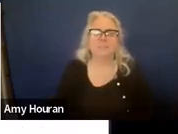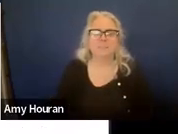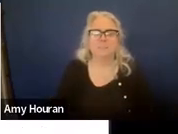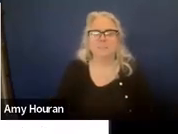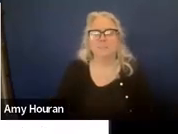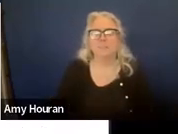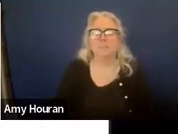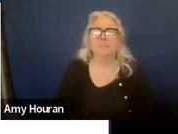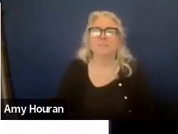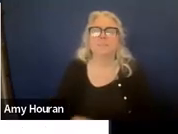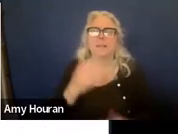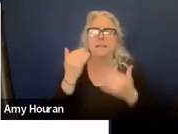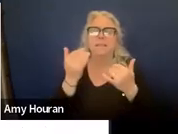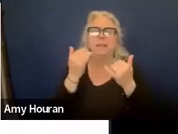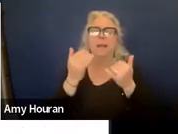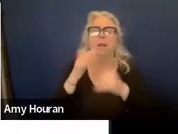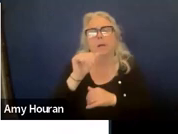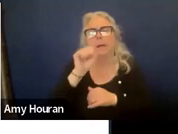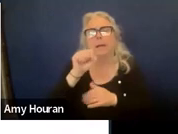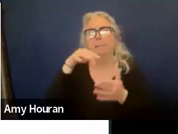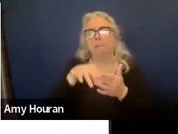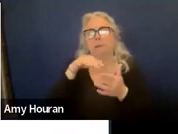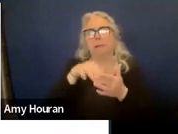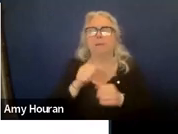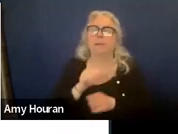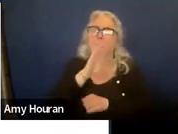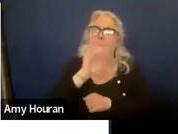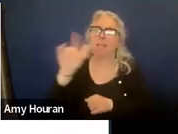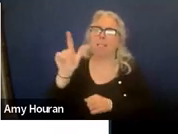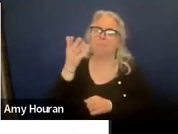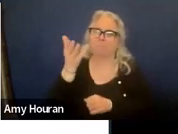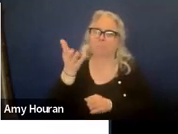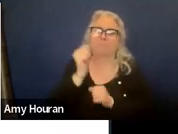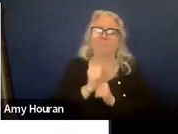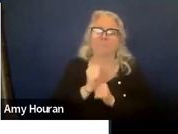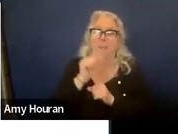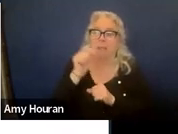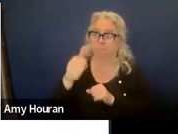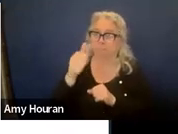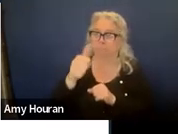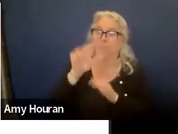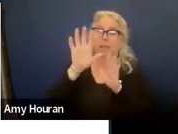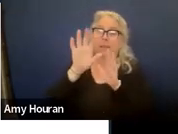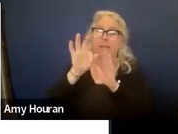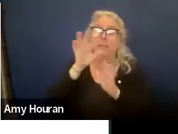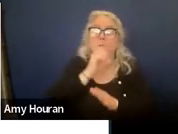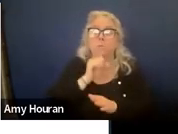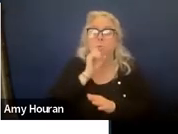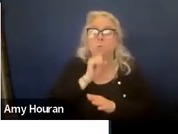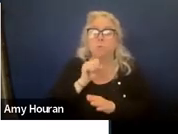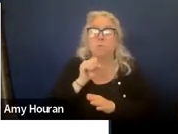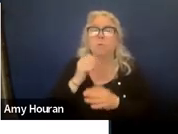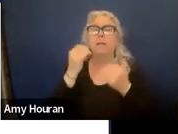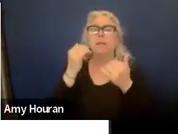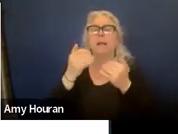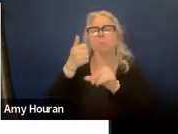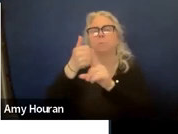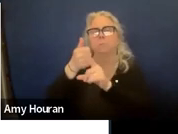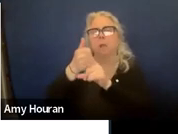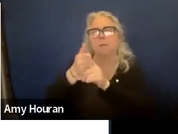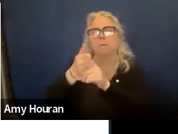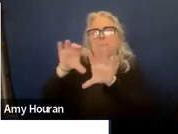All right, let's do a little case study. This is Bill. Bill's 19. He's in a self-contained